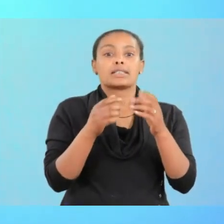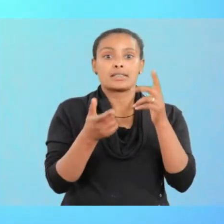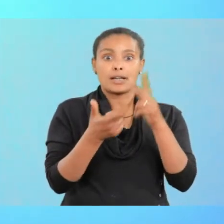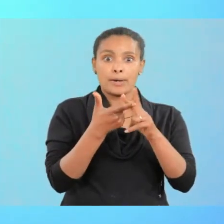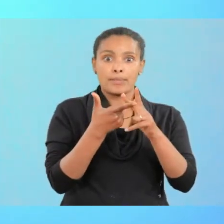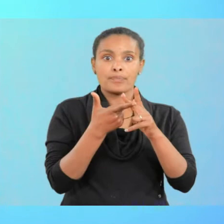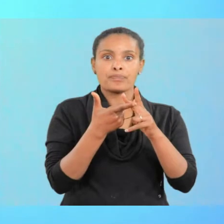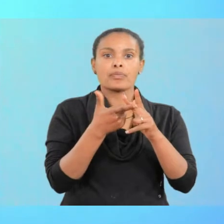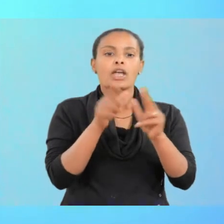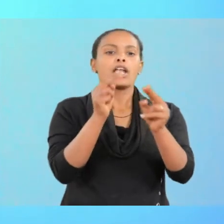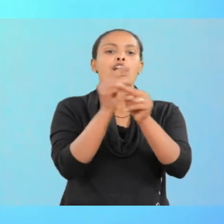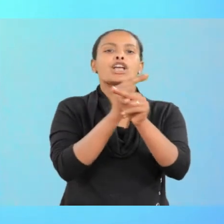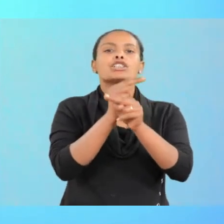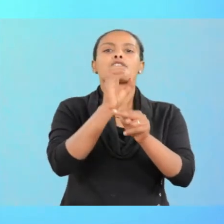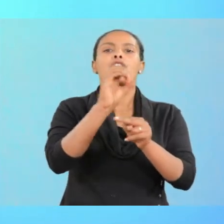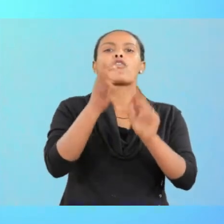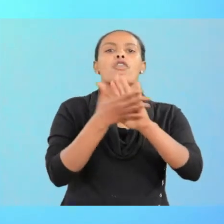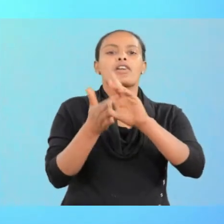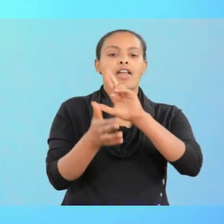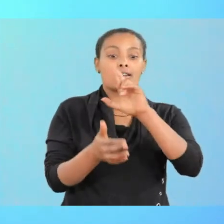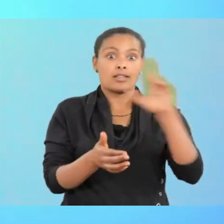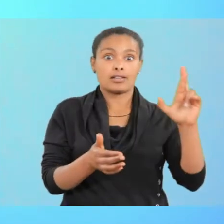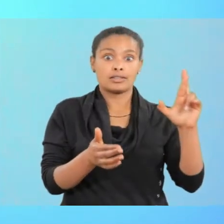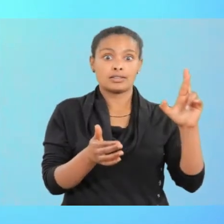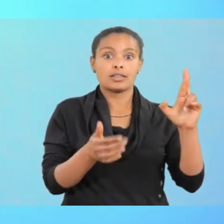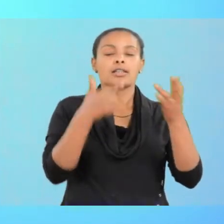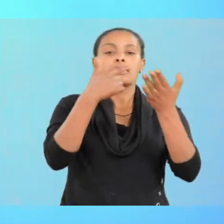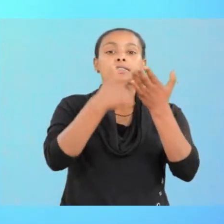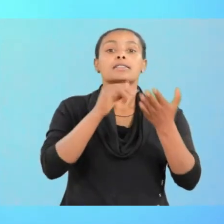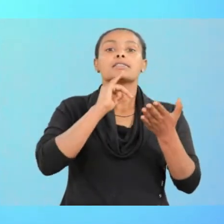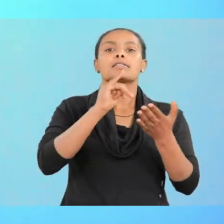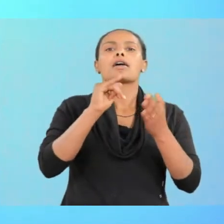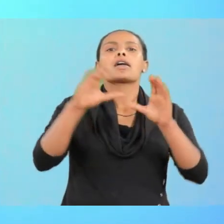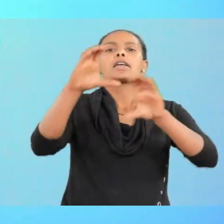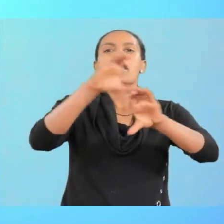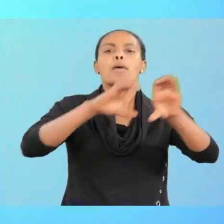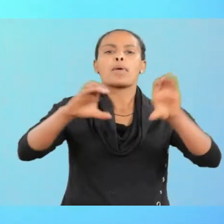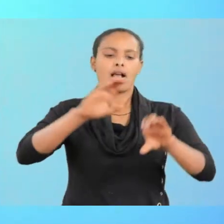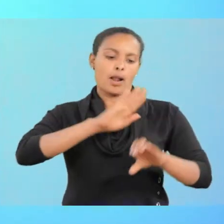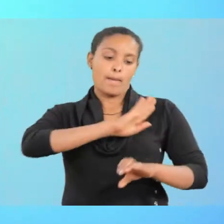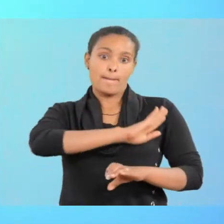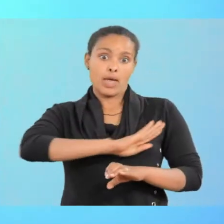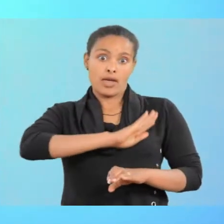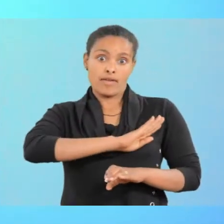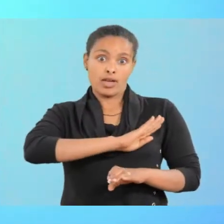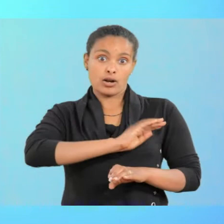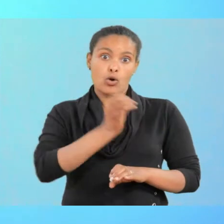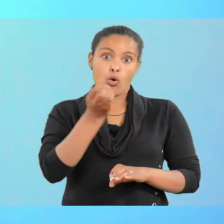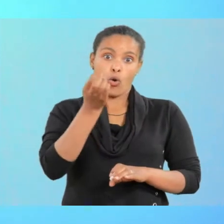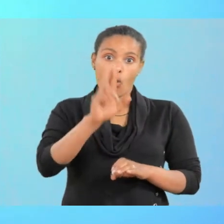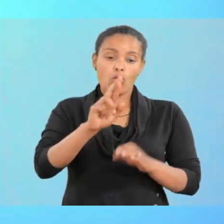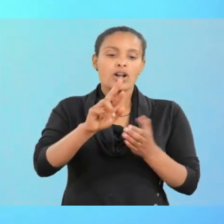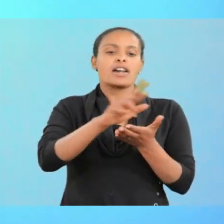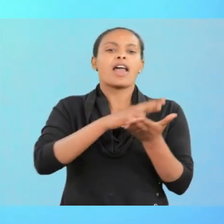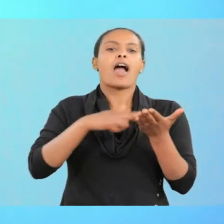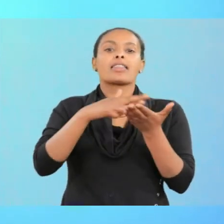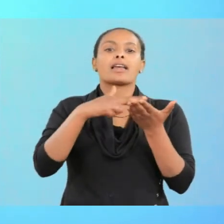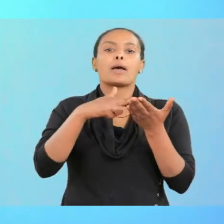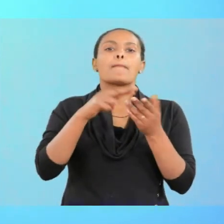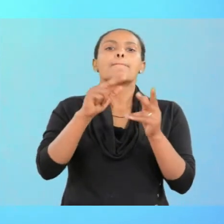3, nature of the reactant. This is chemical behavior of reacting